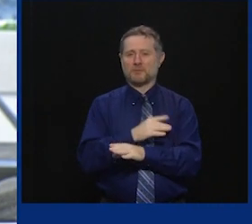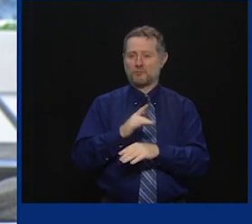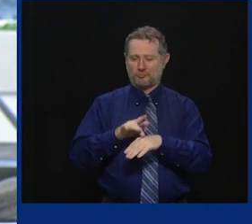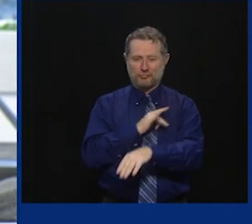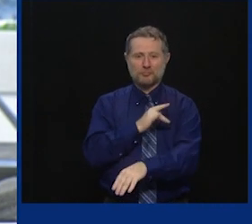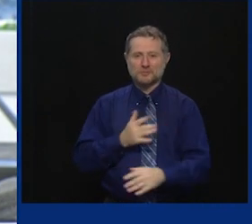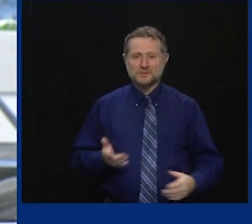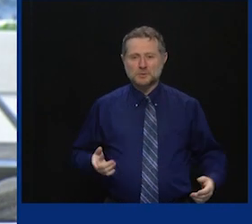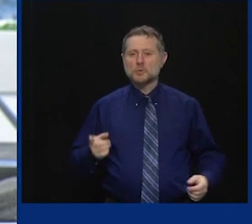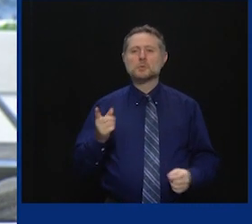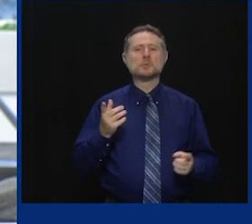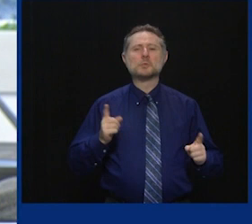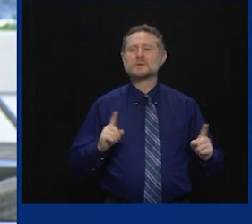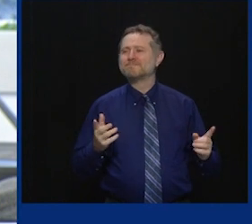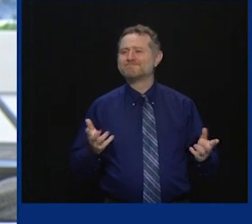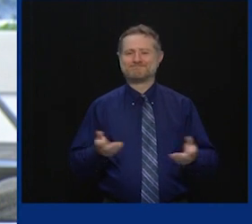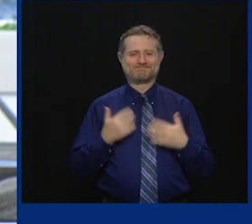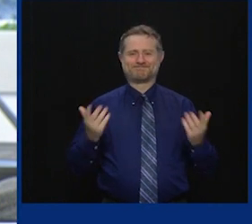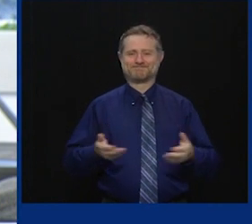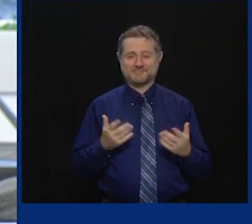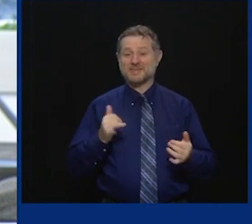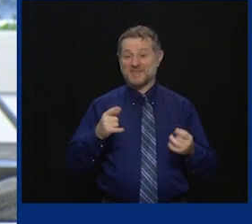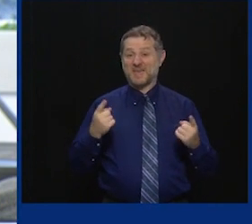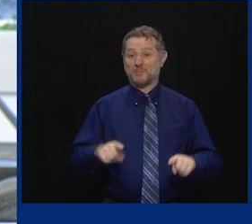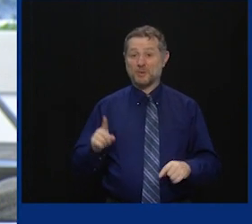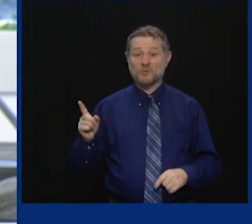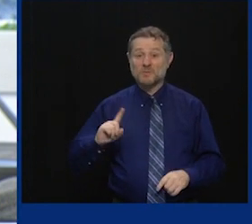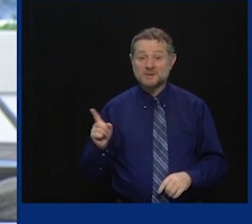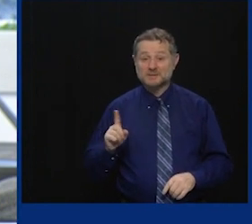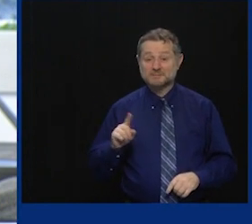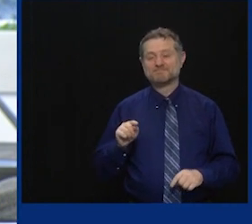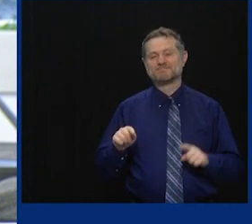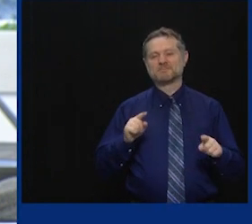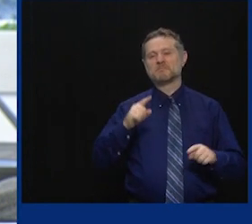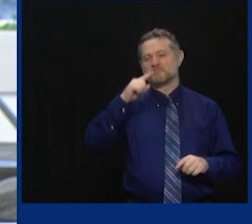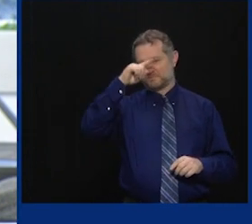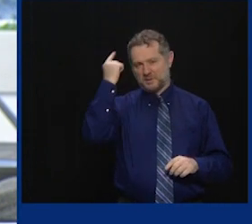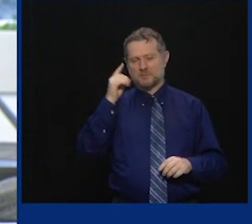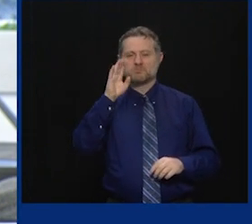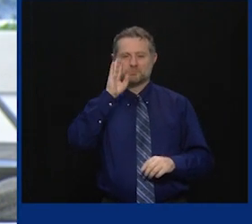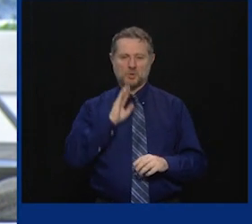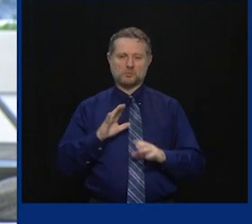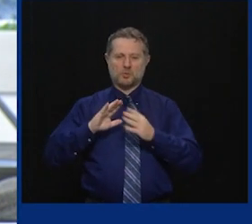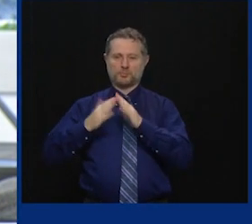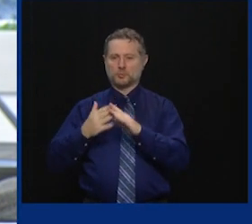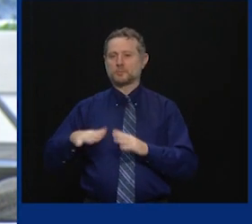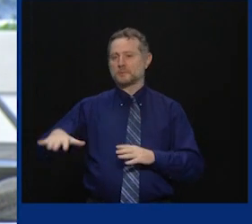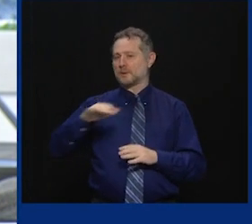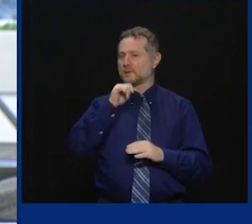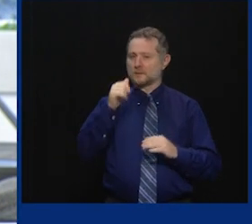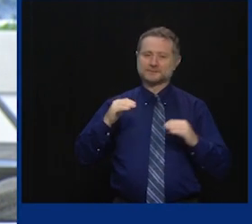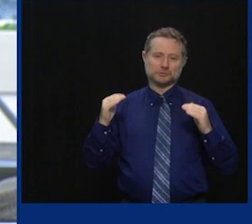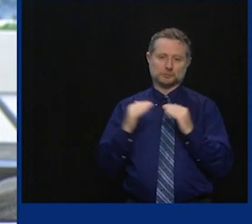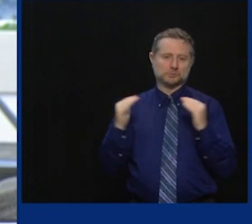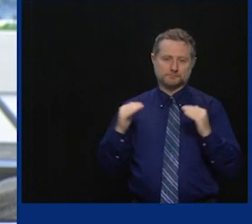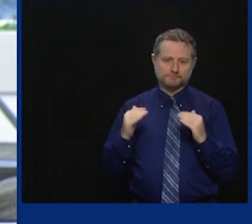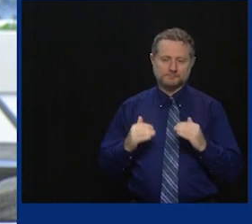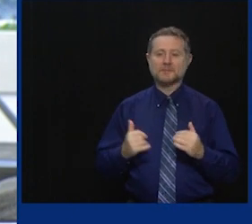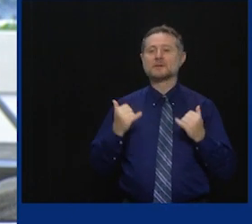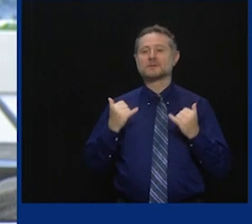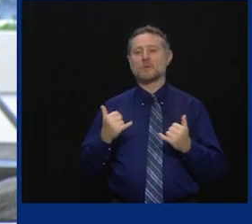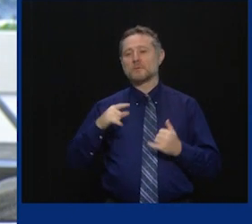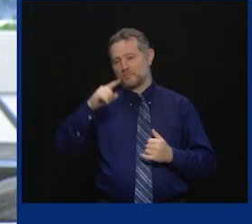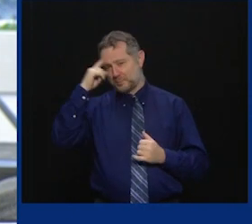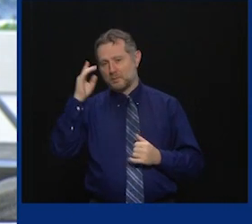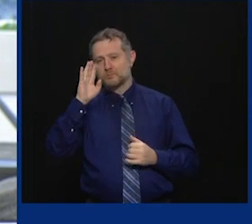And they're happening more in black and brown communities in this country, and that is an injustice. And we're going to stop that. Because right now, black and brown